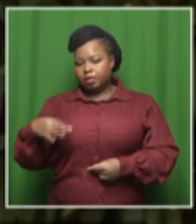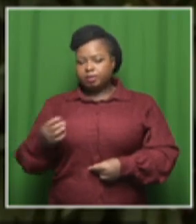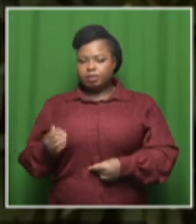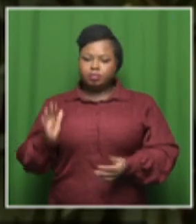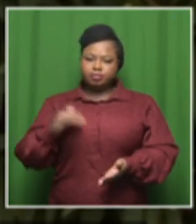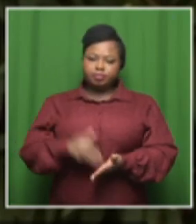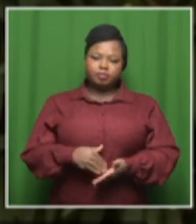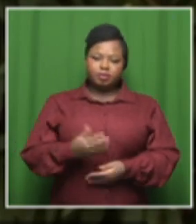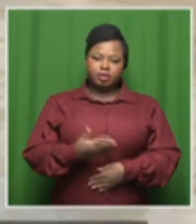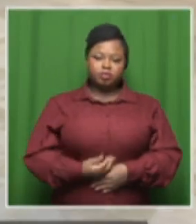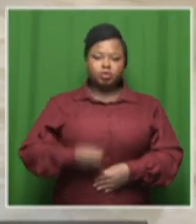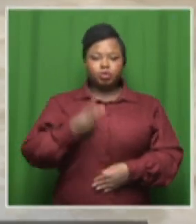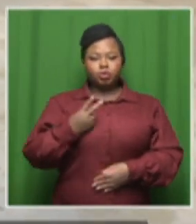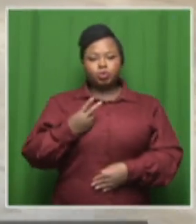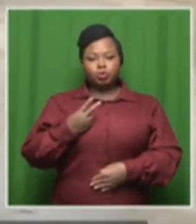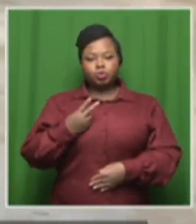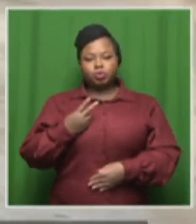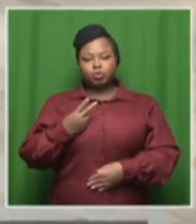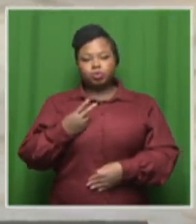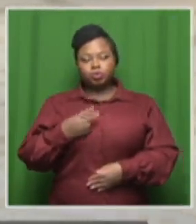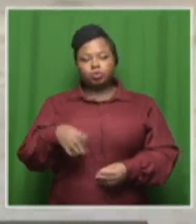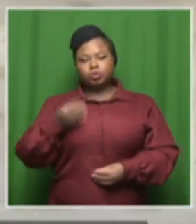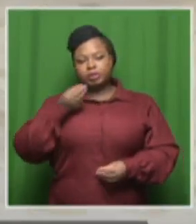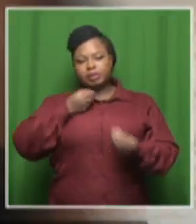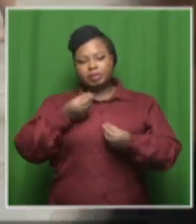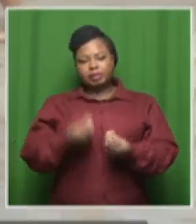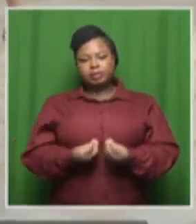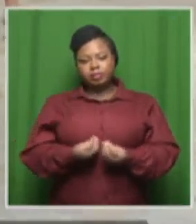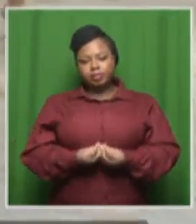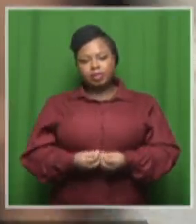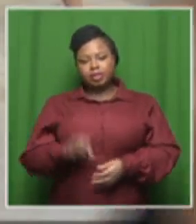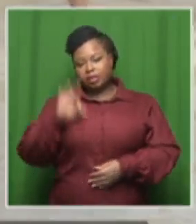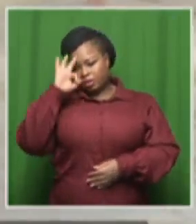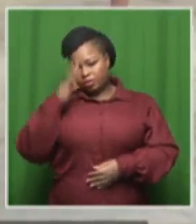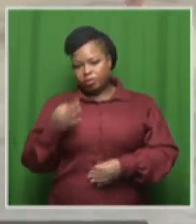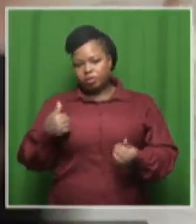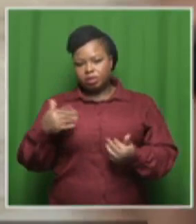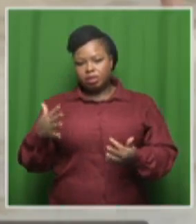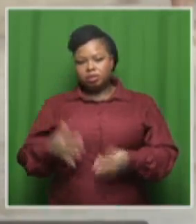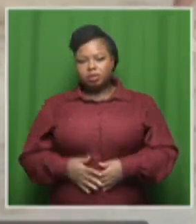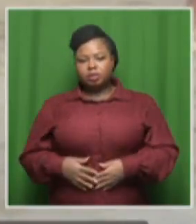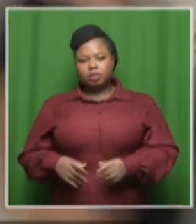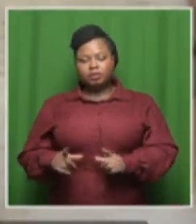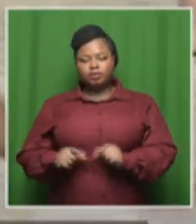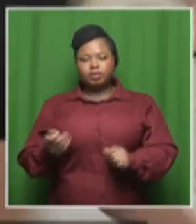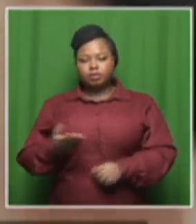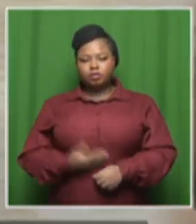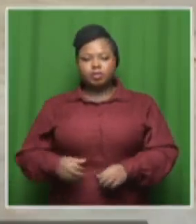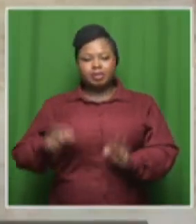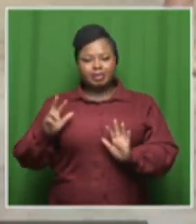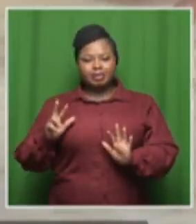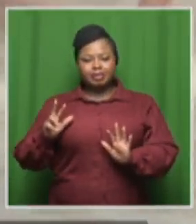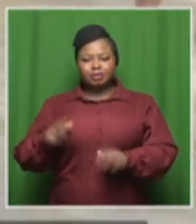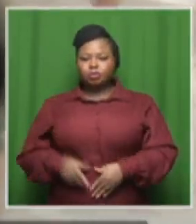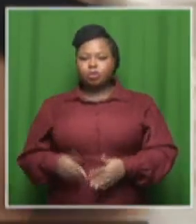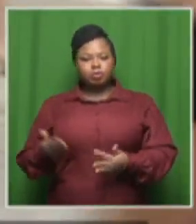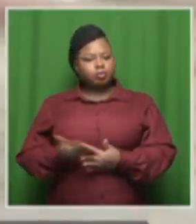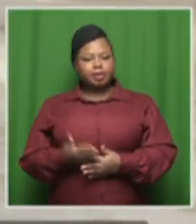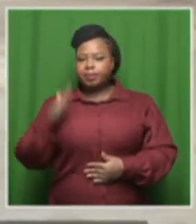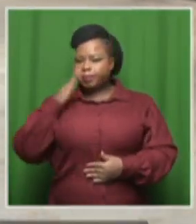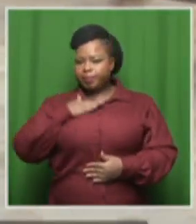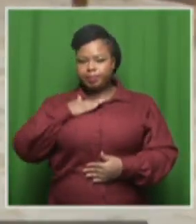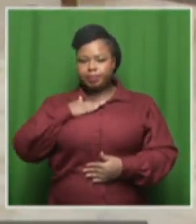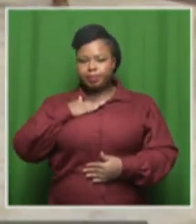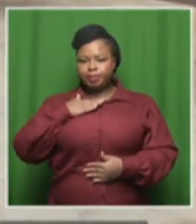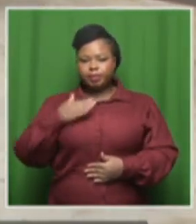here at 2:30. She'll quickly have a snack or something. She'll start at 3 and she'll finish at 8:30. There's no break in between. She just has